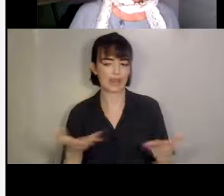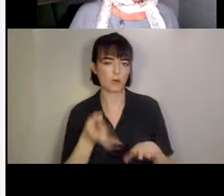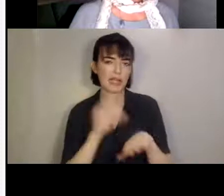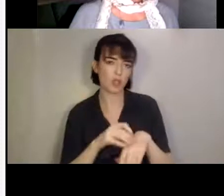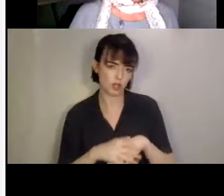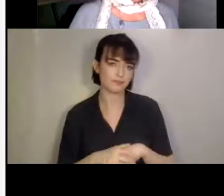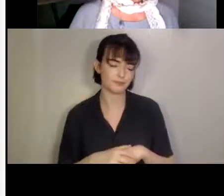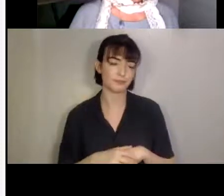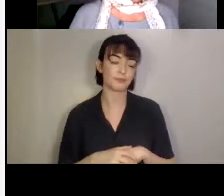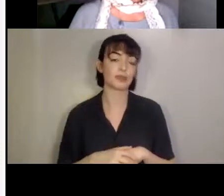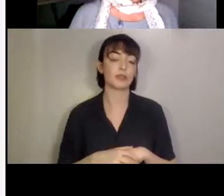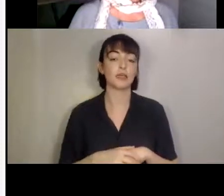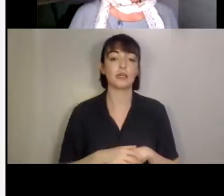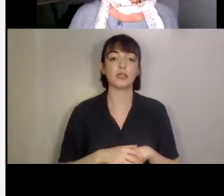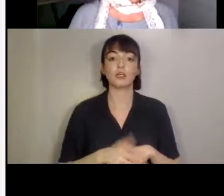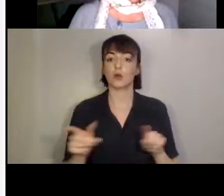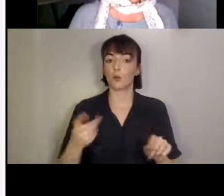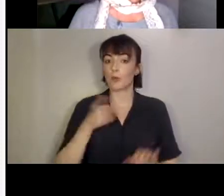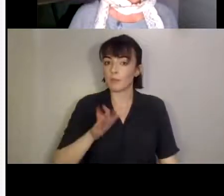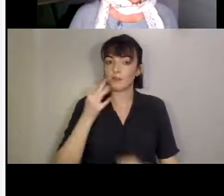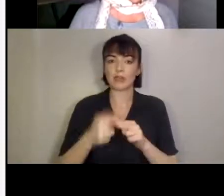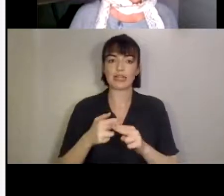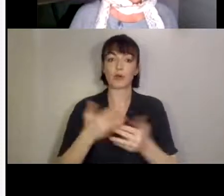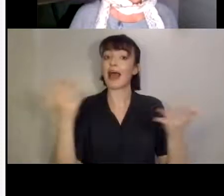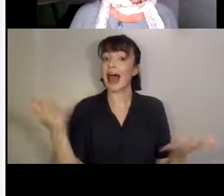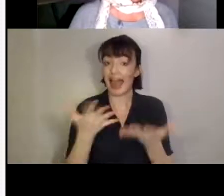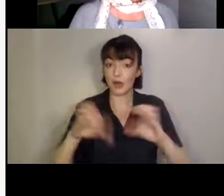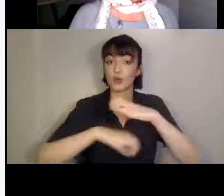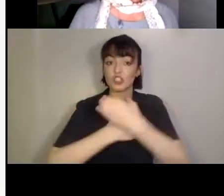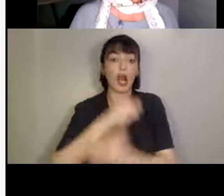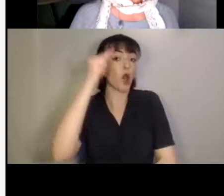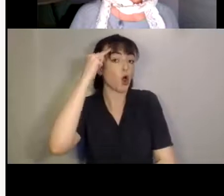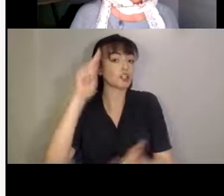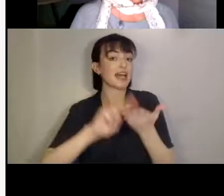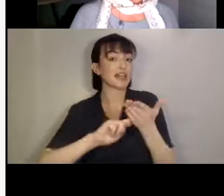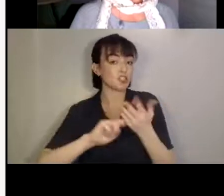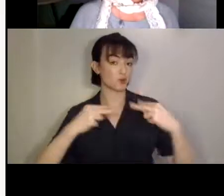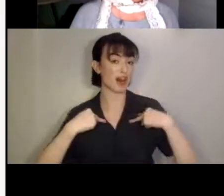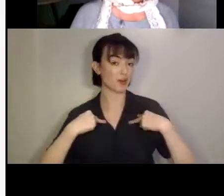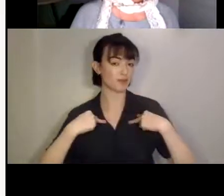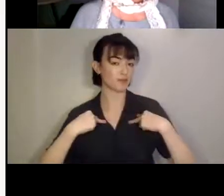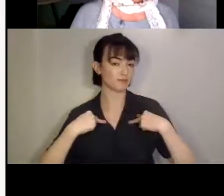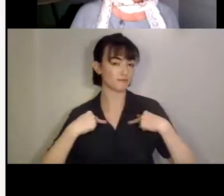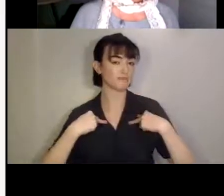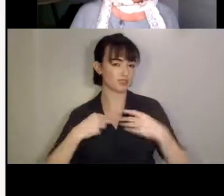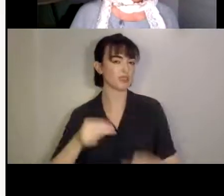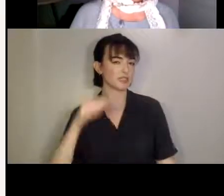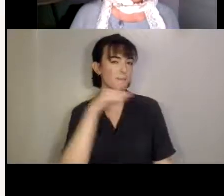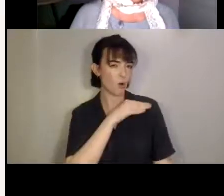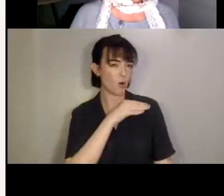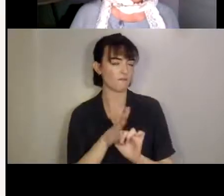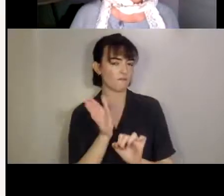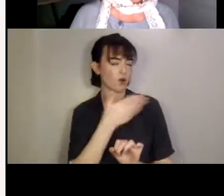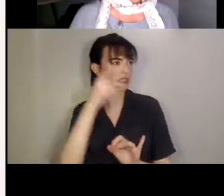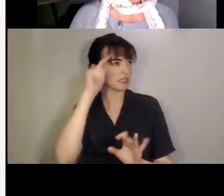finding out how a child understands language and uses language is going to be very important for thinking about how